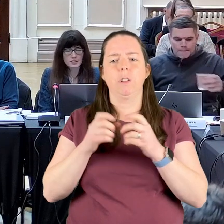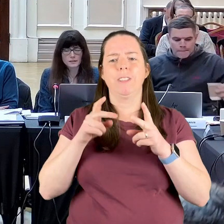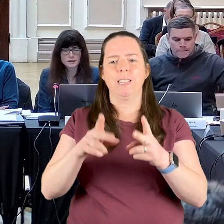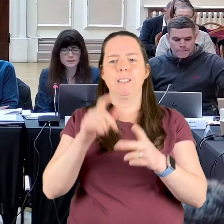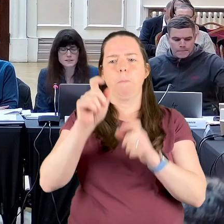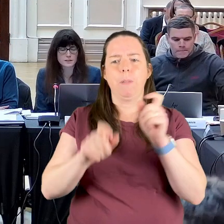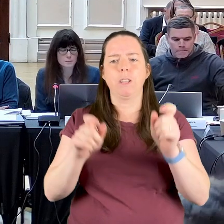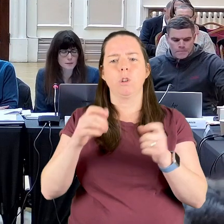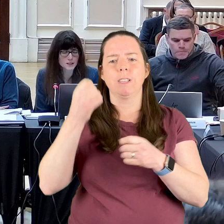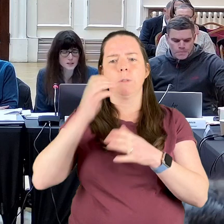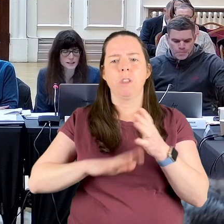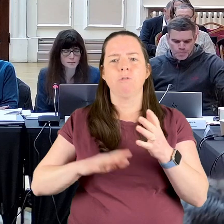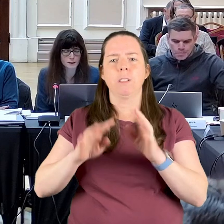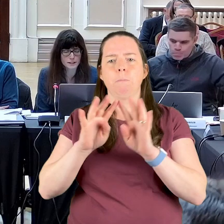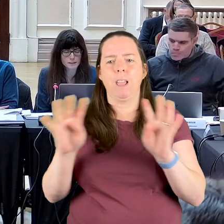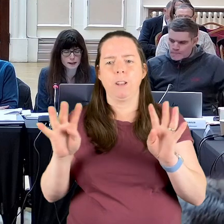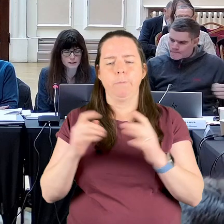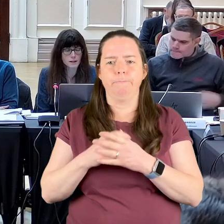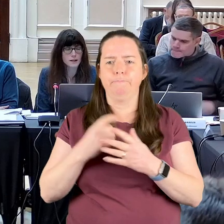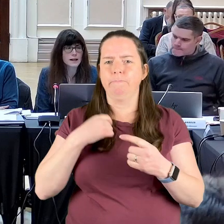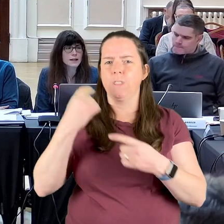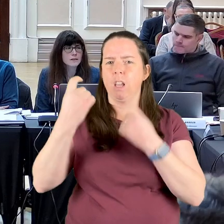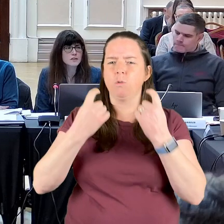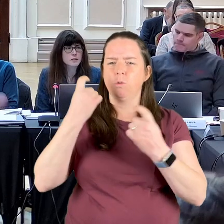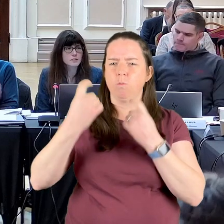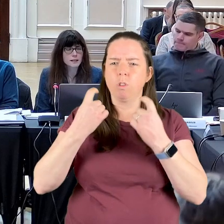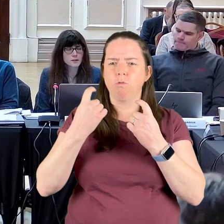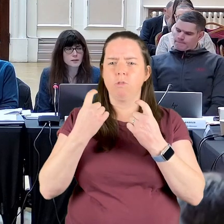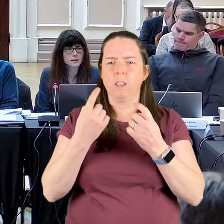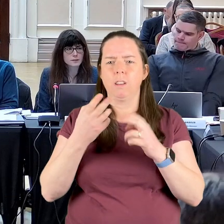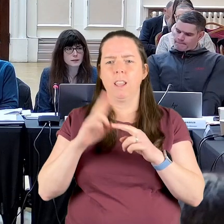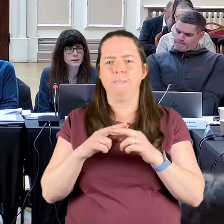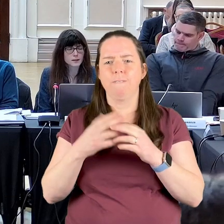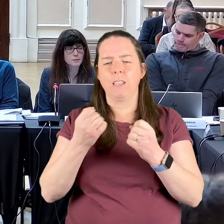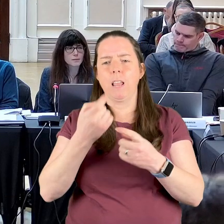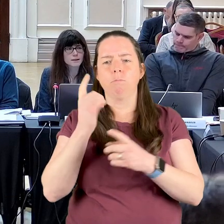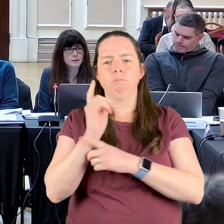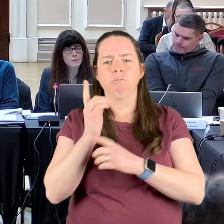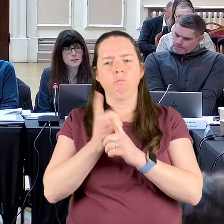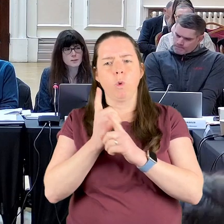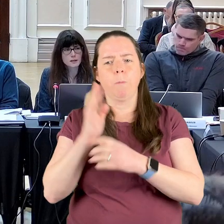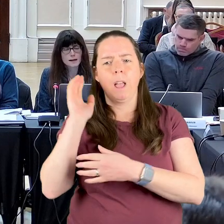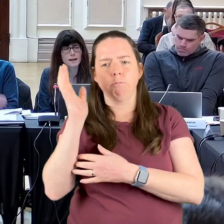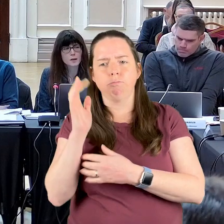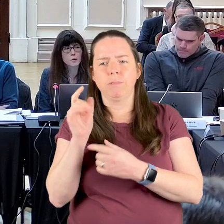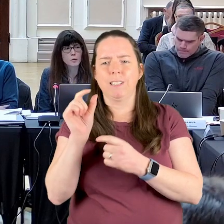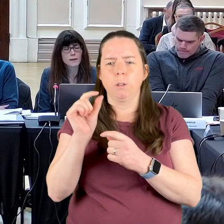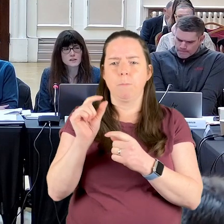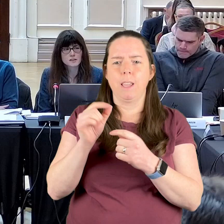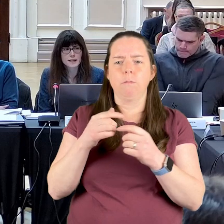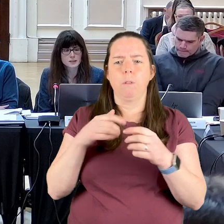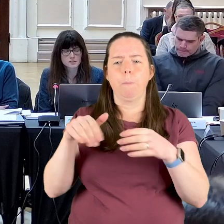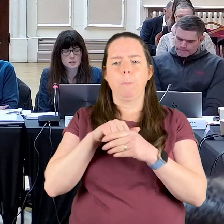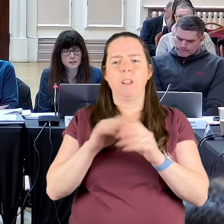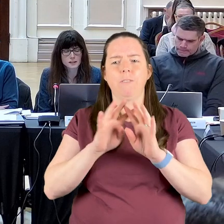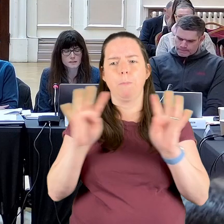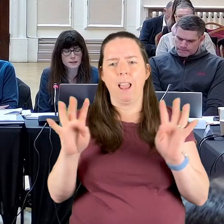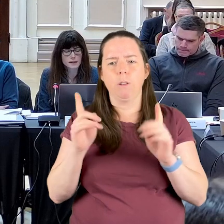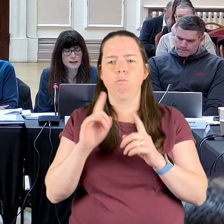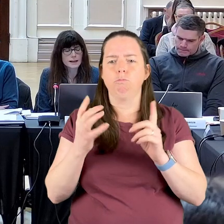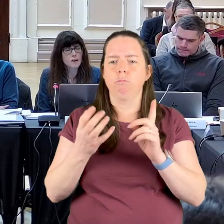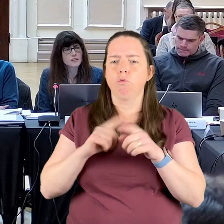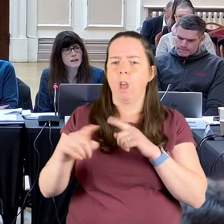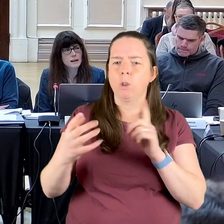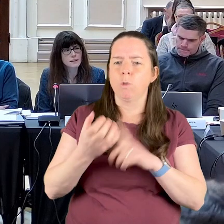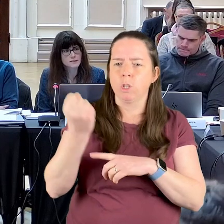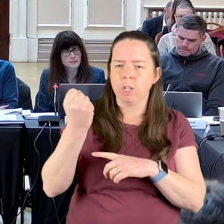creation of a system patient experience panel. I was just wondering if you can speak a little bit about the membership of the panel, what it's trying to achieve,